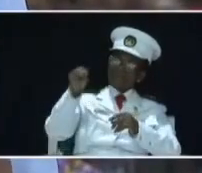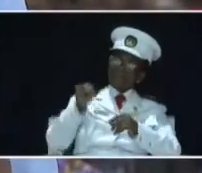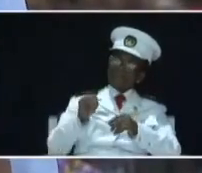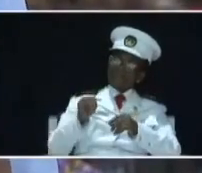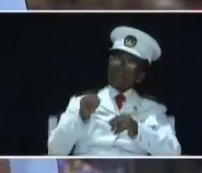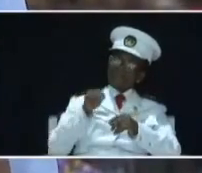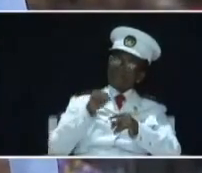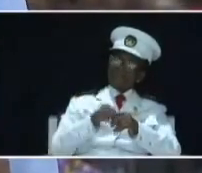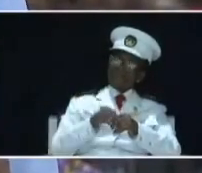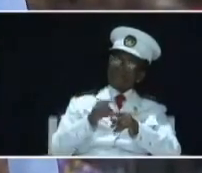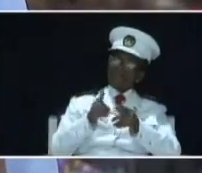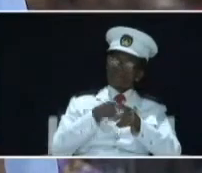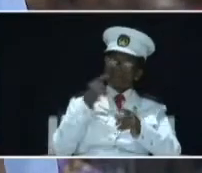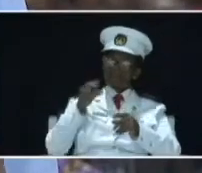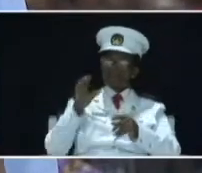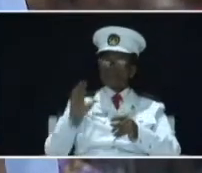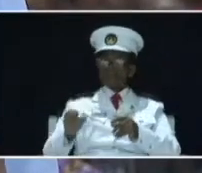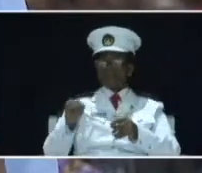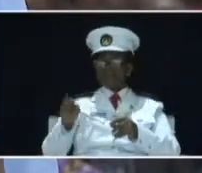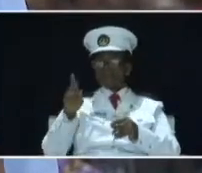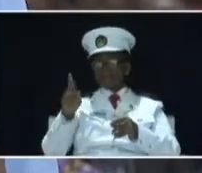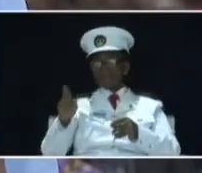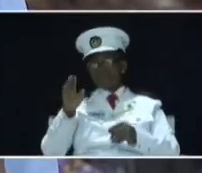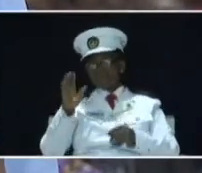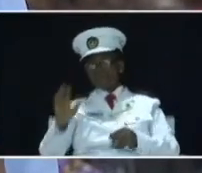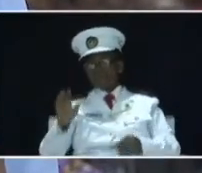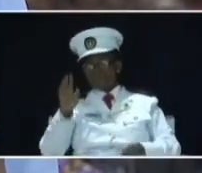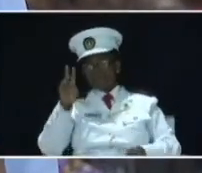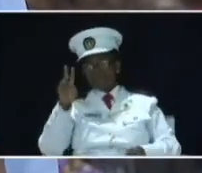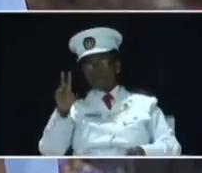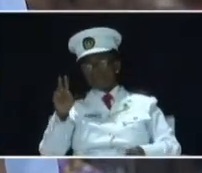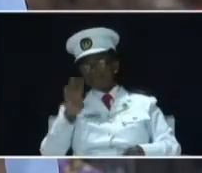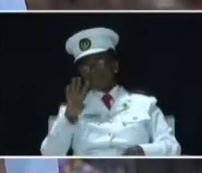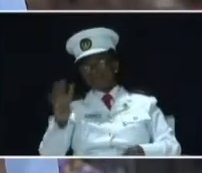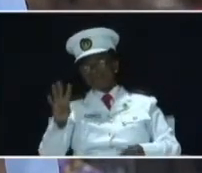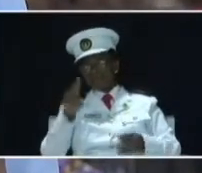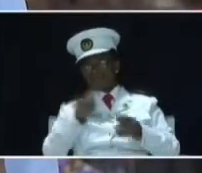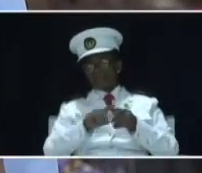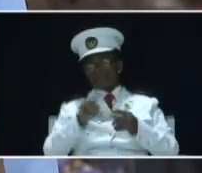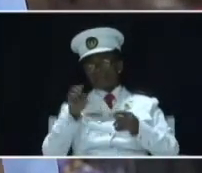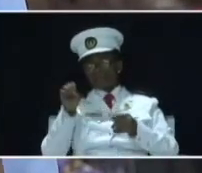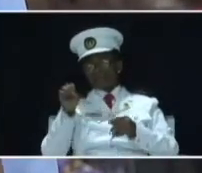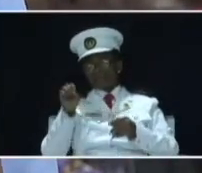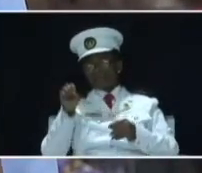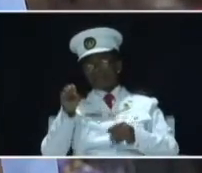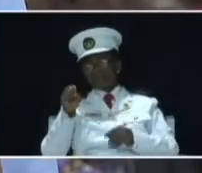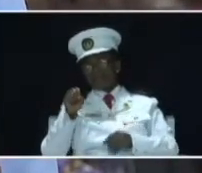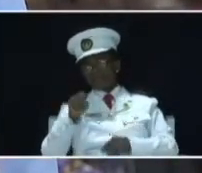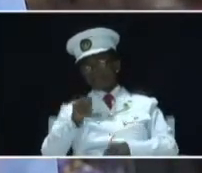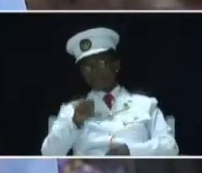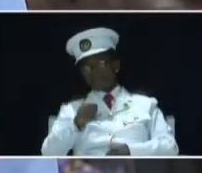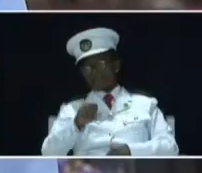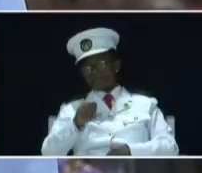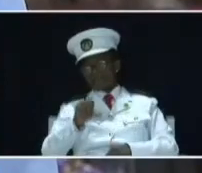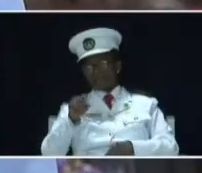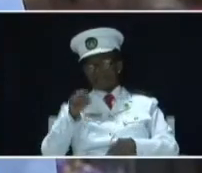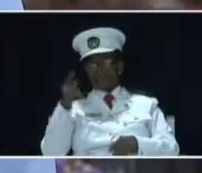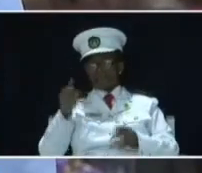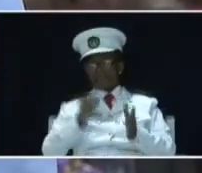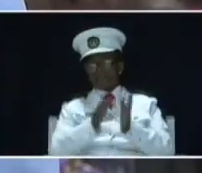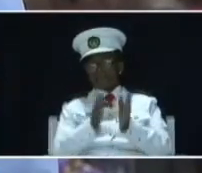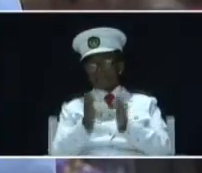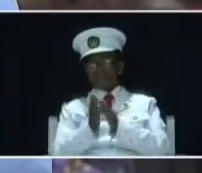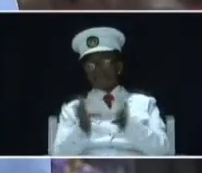In 1 Corinthians chapter 4, verse 2, 1 Corinthians chapter 4, verse 2, the Bible tells us that it